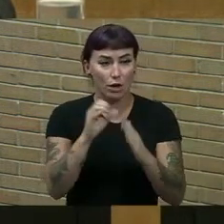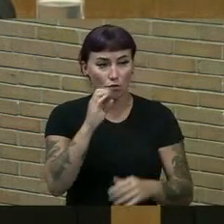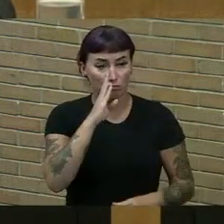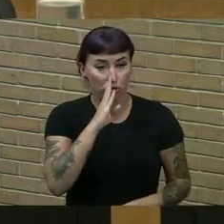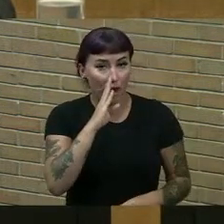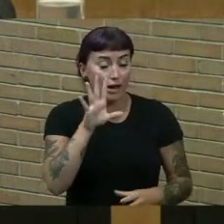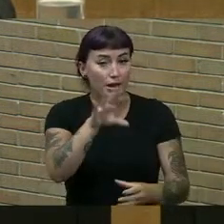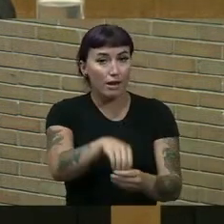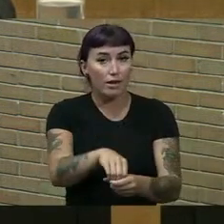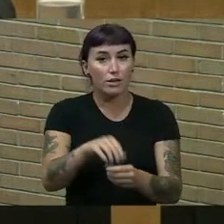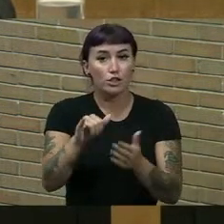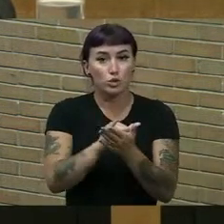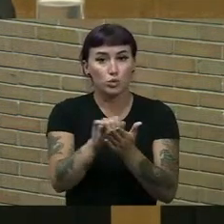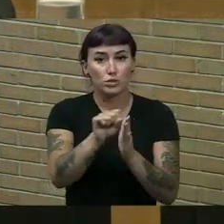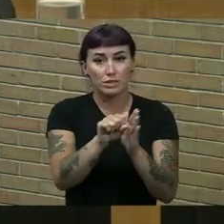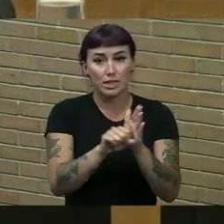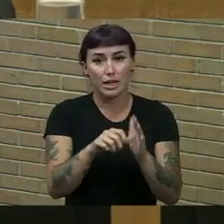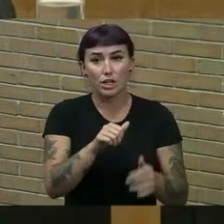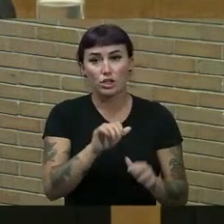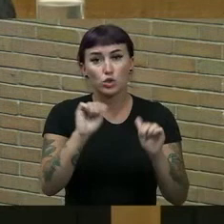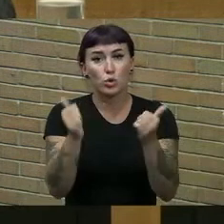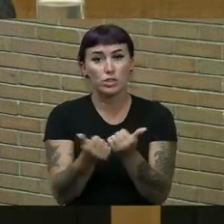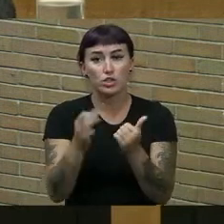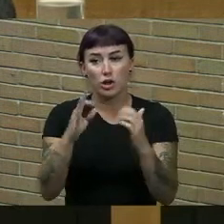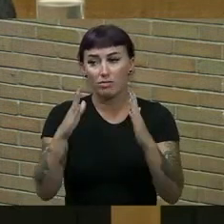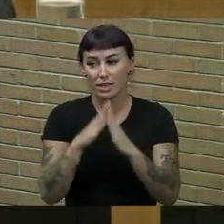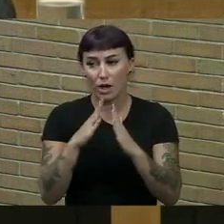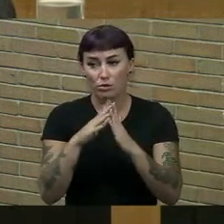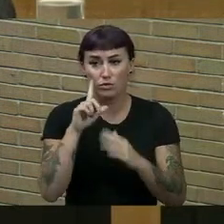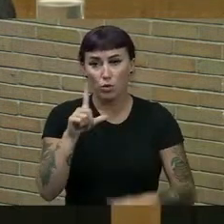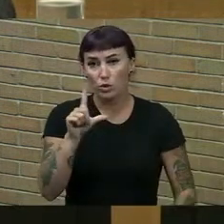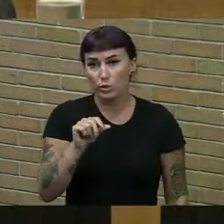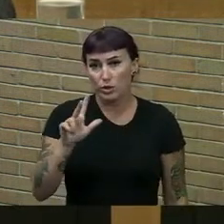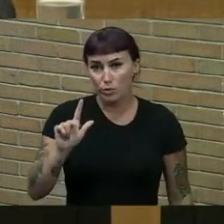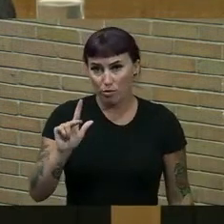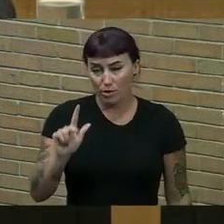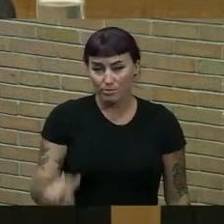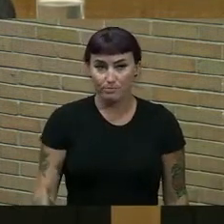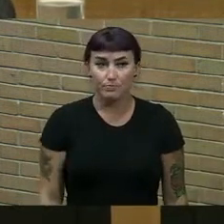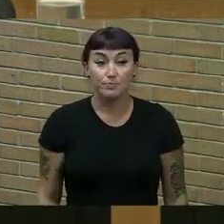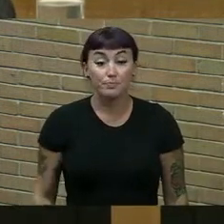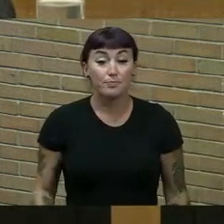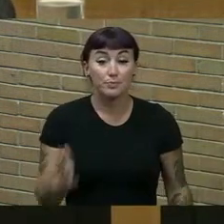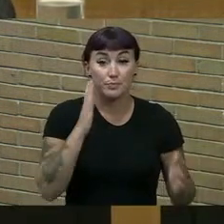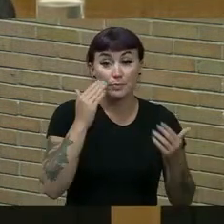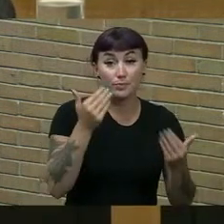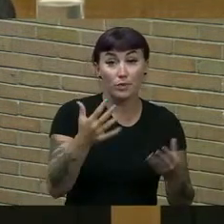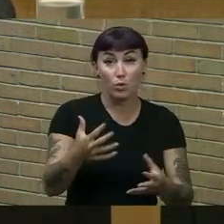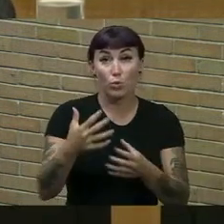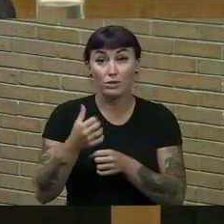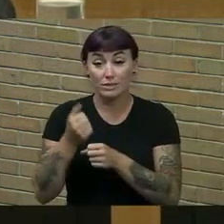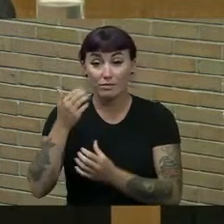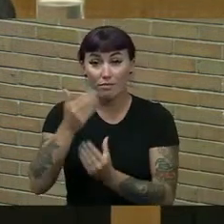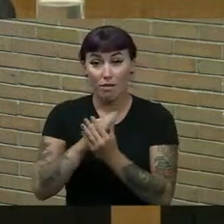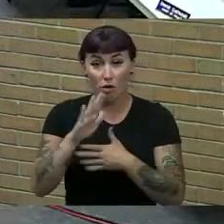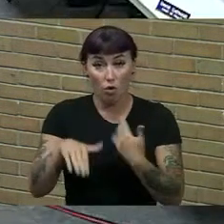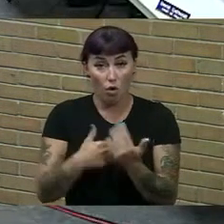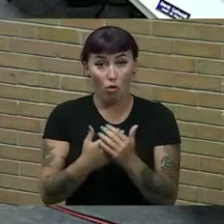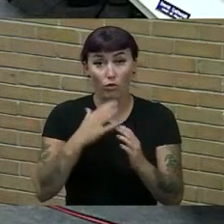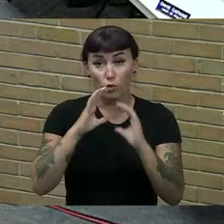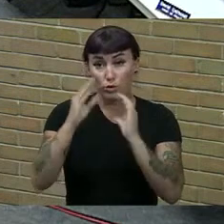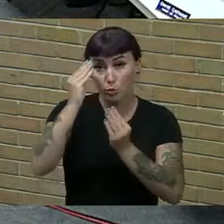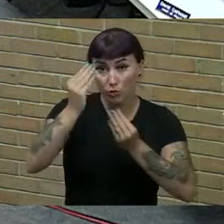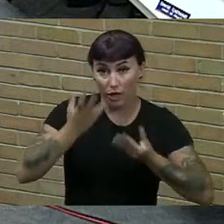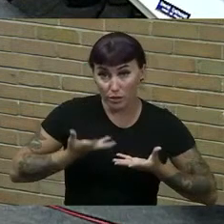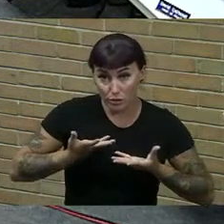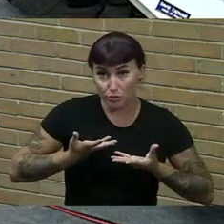Brighton in the New York State Association of Towns for 2023. We have a motion to receive and file all of those